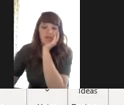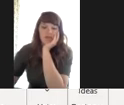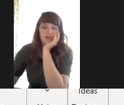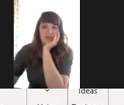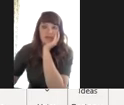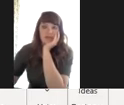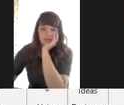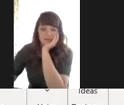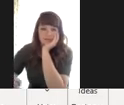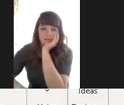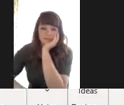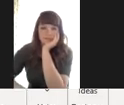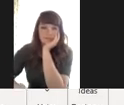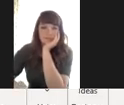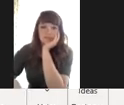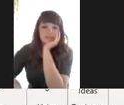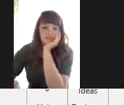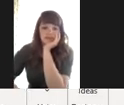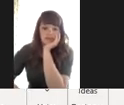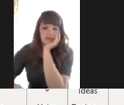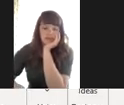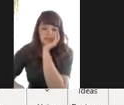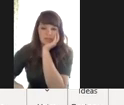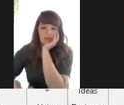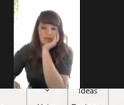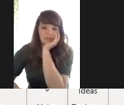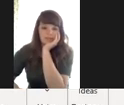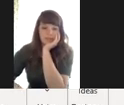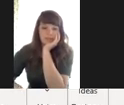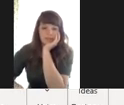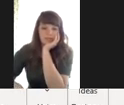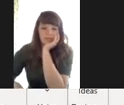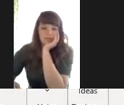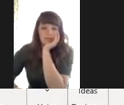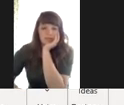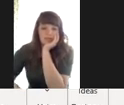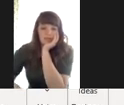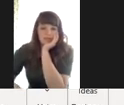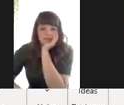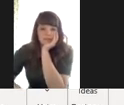for us. So, this is a big verse and this is a lot.